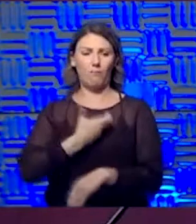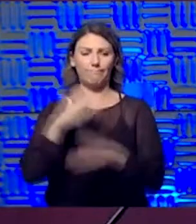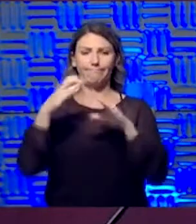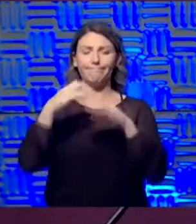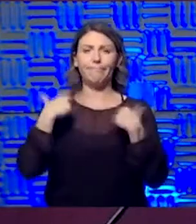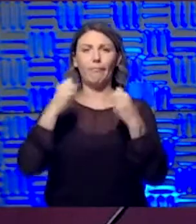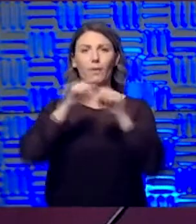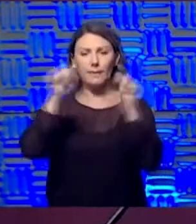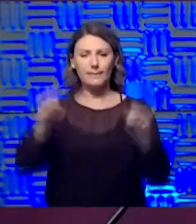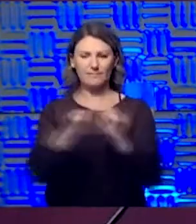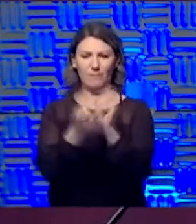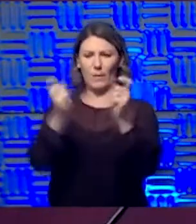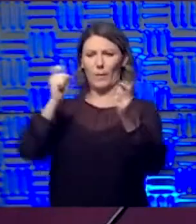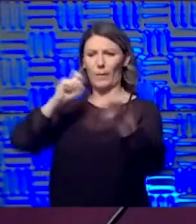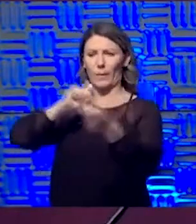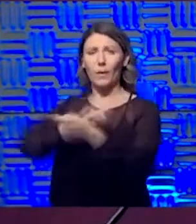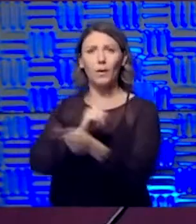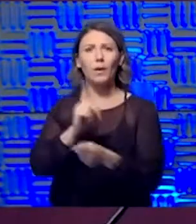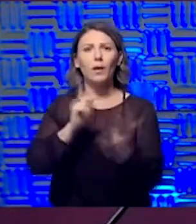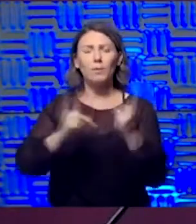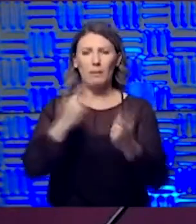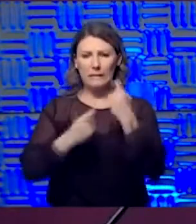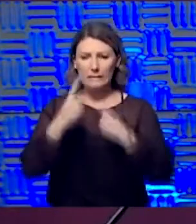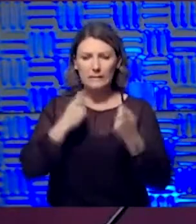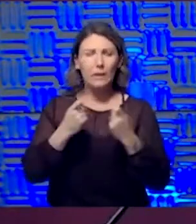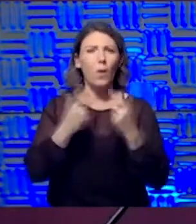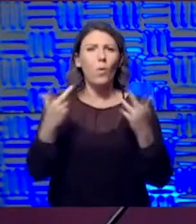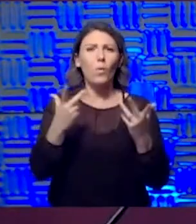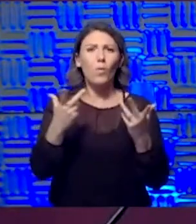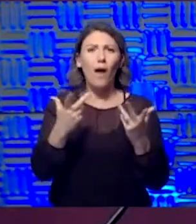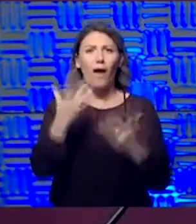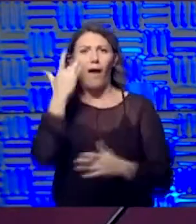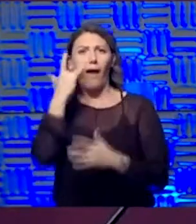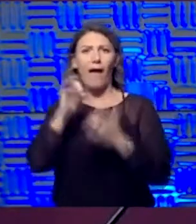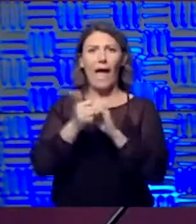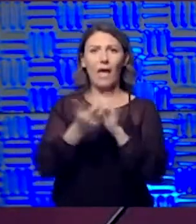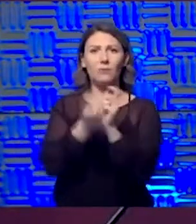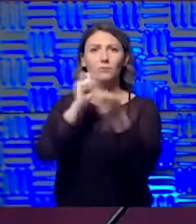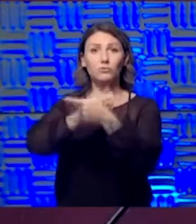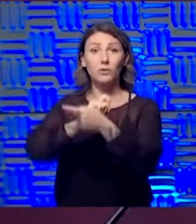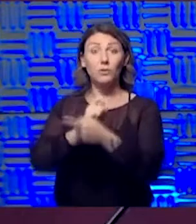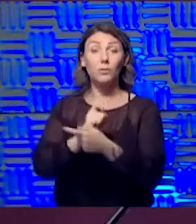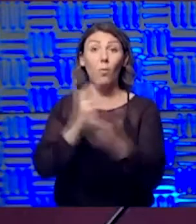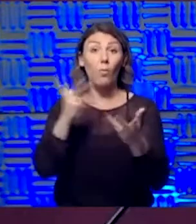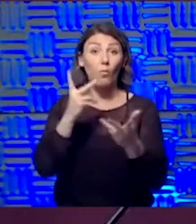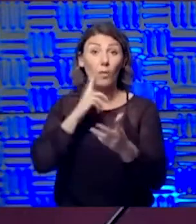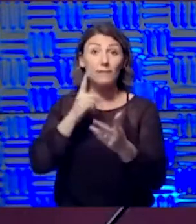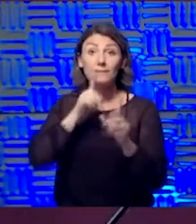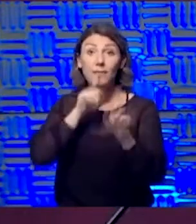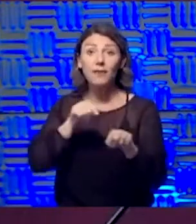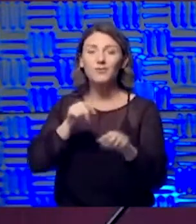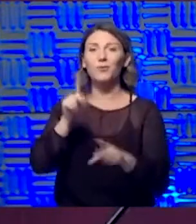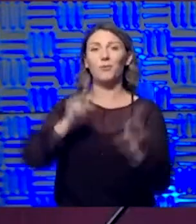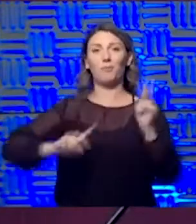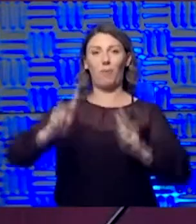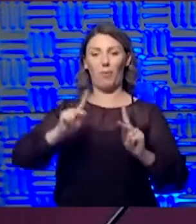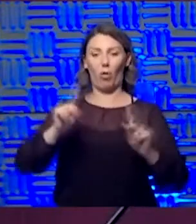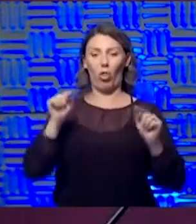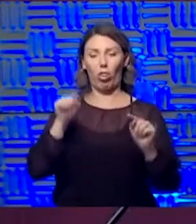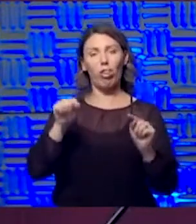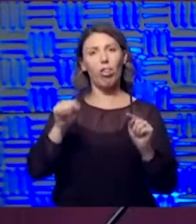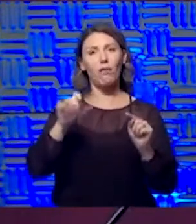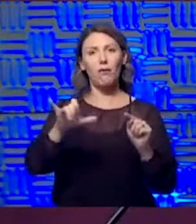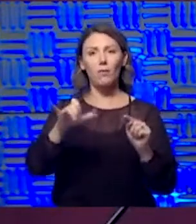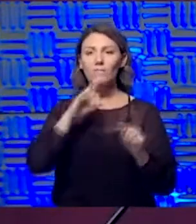routinely, so what's been the secret to the transformation? And the answer is really simple. It's people. And we have committed to our staff for the last 21